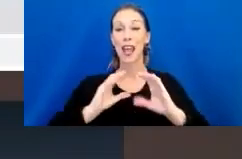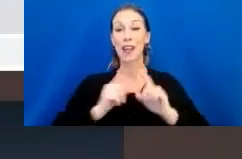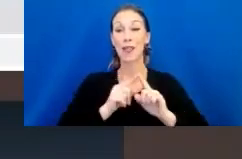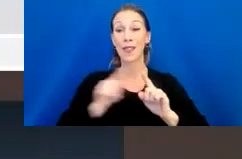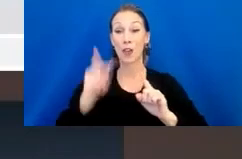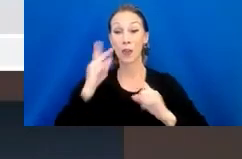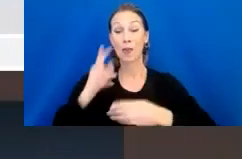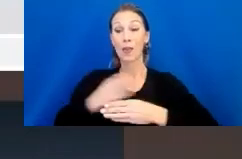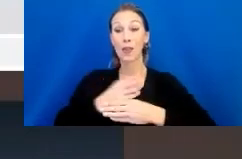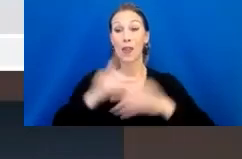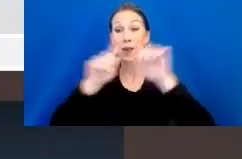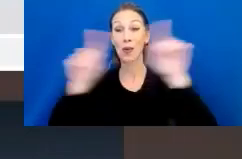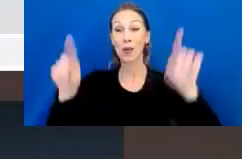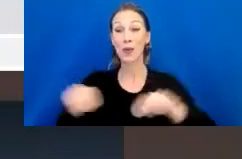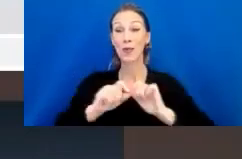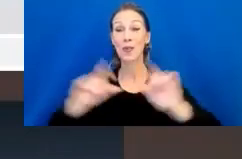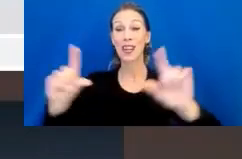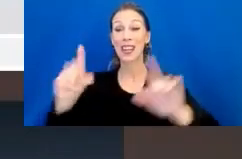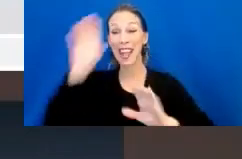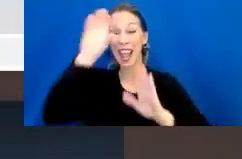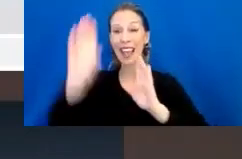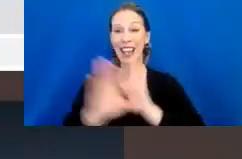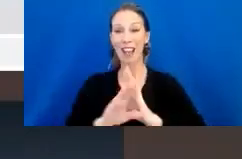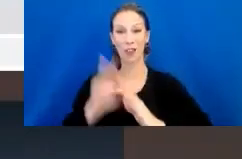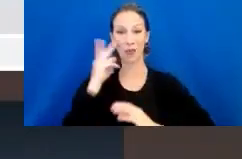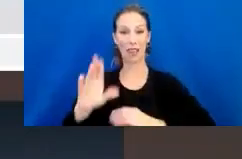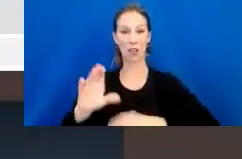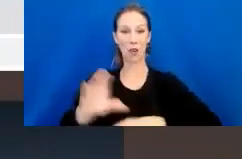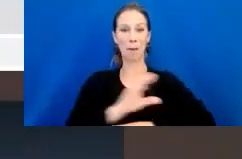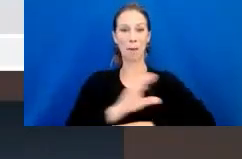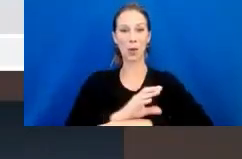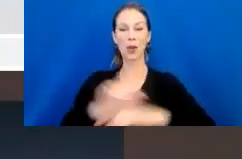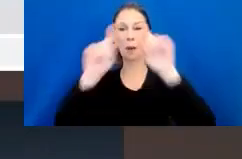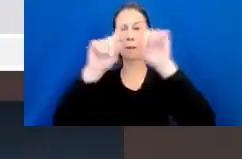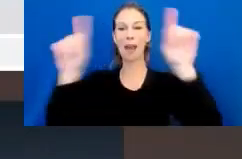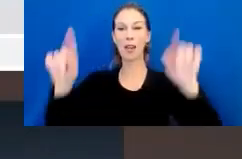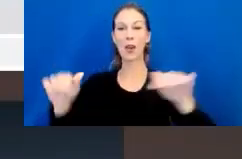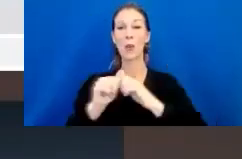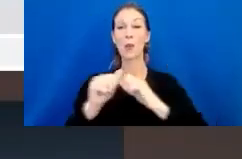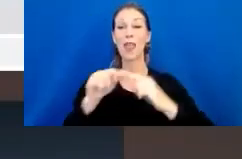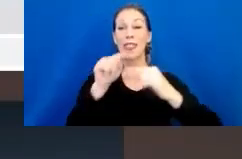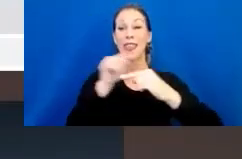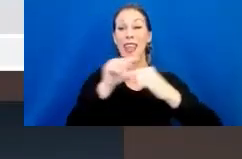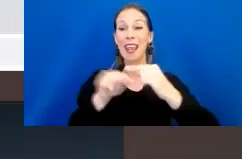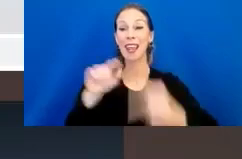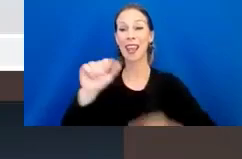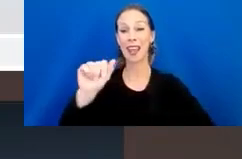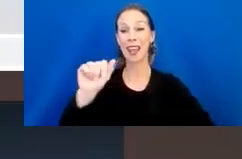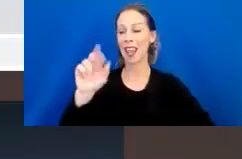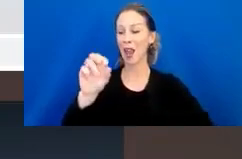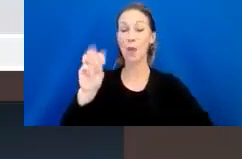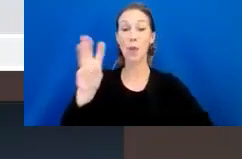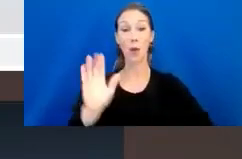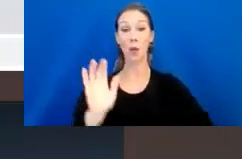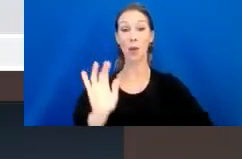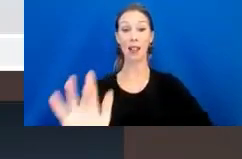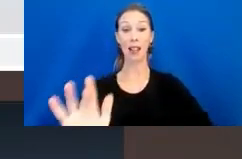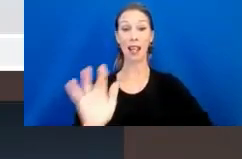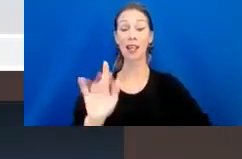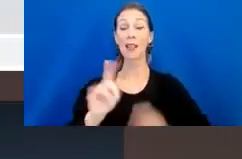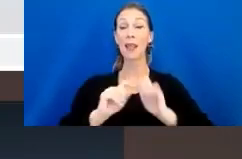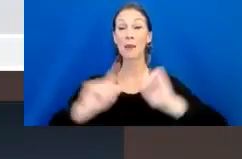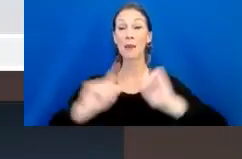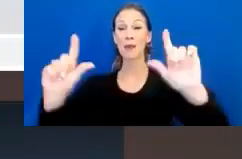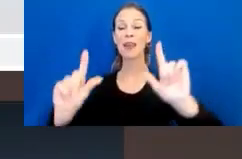screen icon. It looks like a computer monitor with an arrow. So if I click on this, it'll prompt me to select